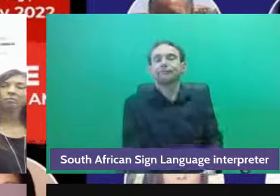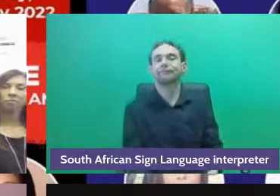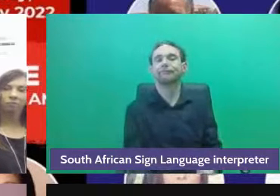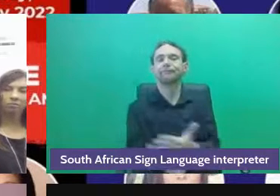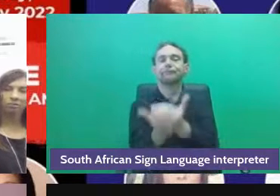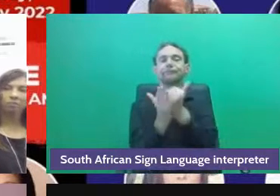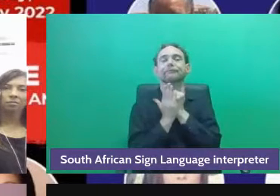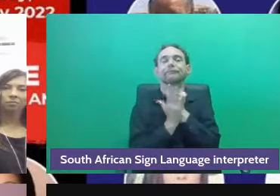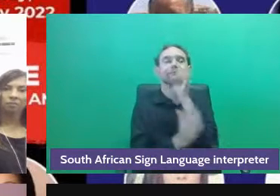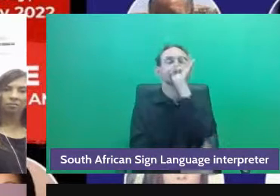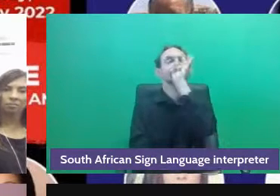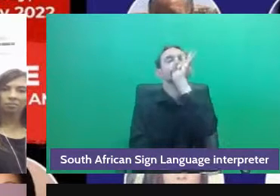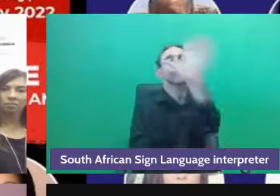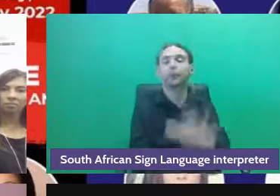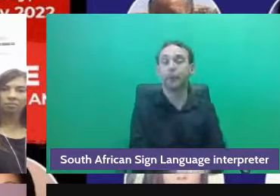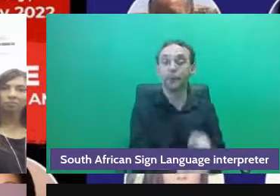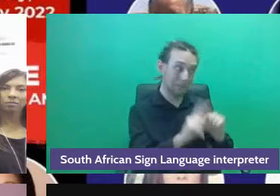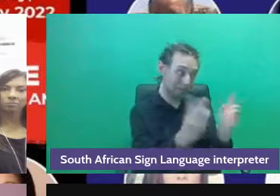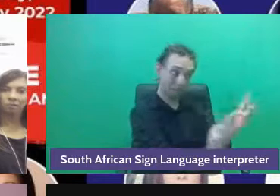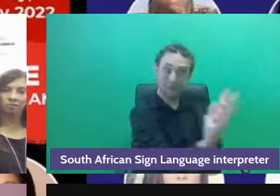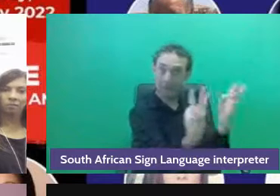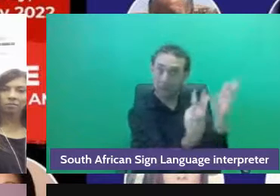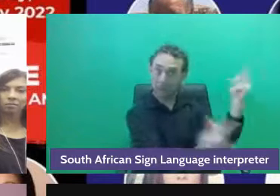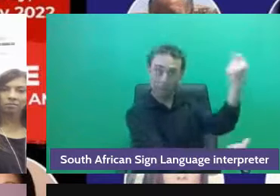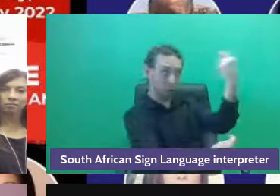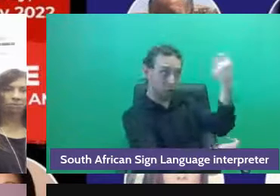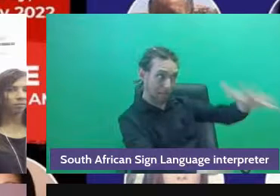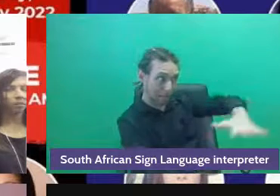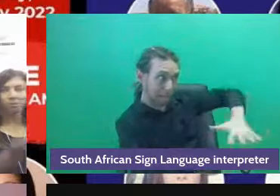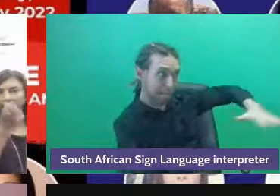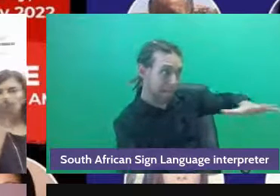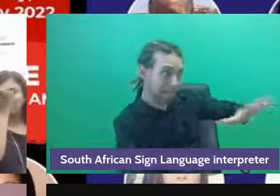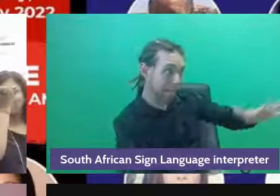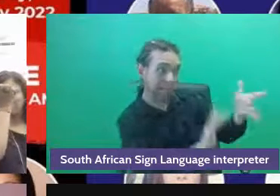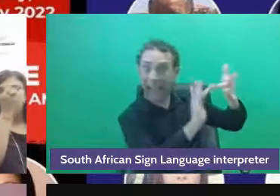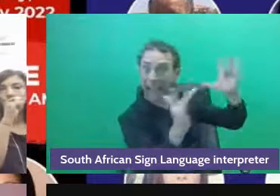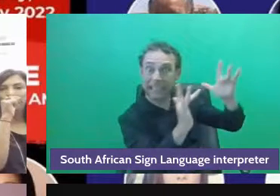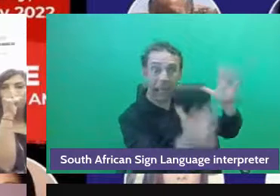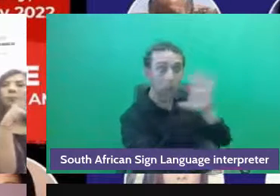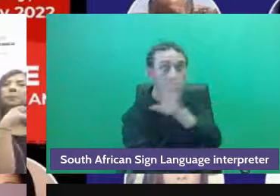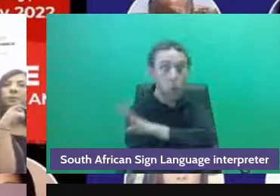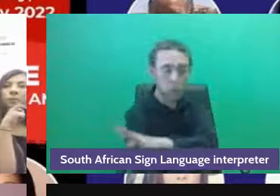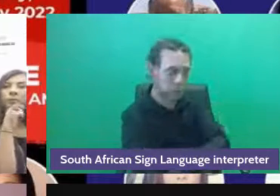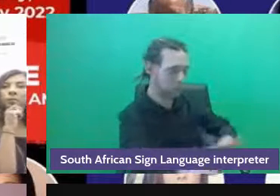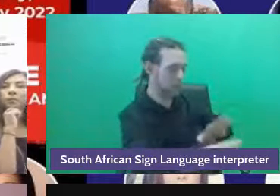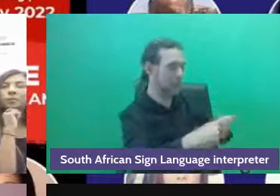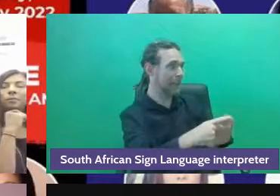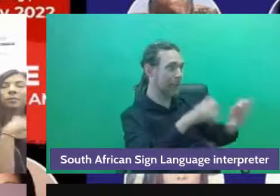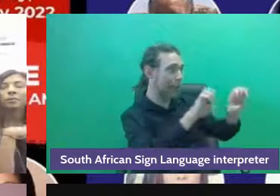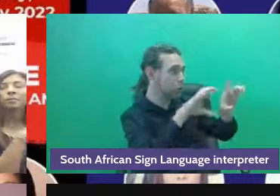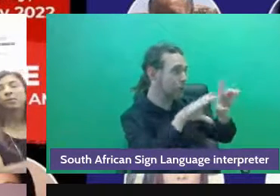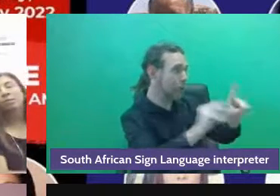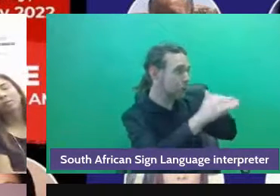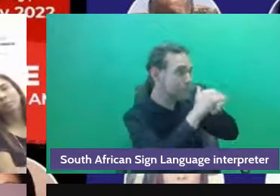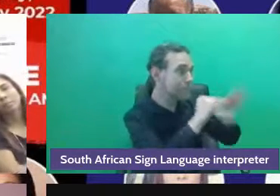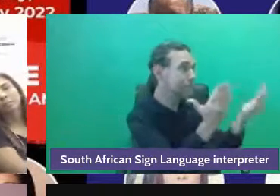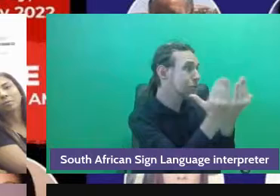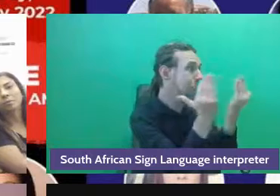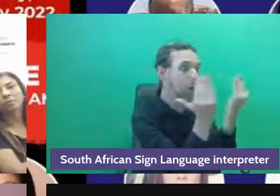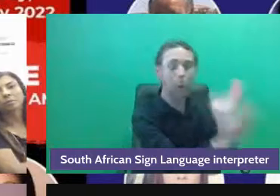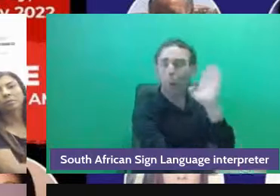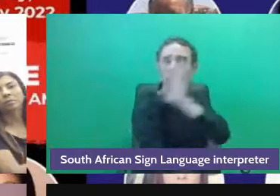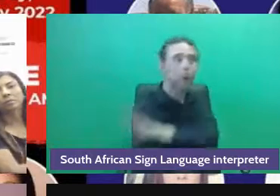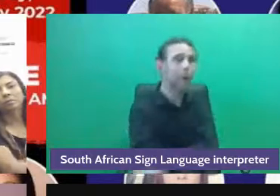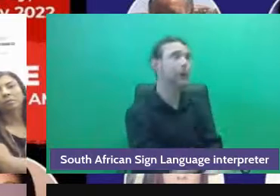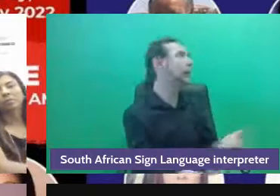in the rural community, who does not have access to internet, who does not have access to education? We need to we